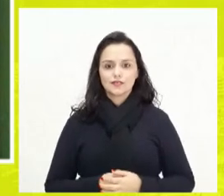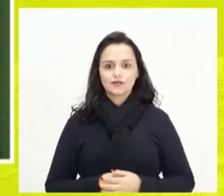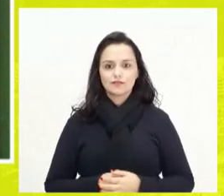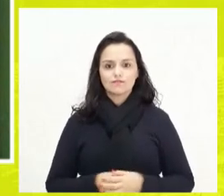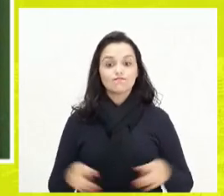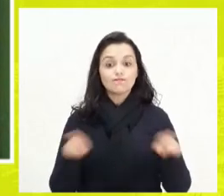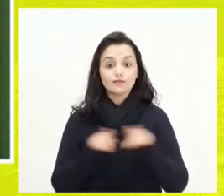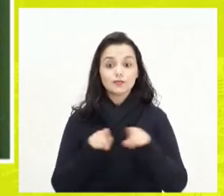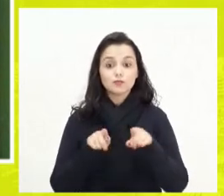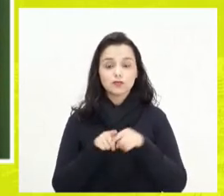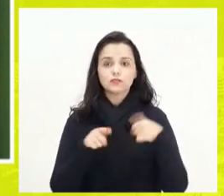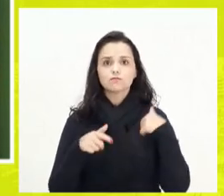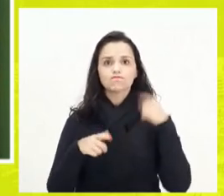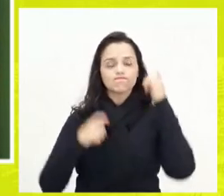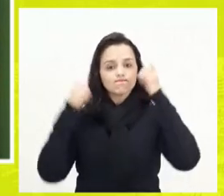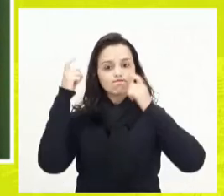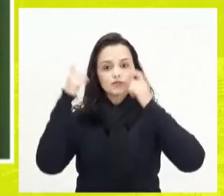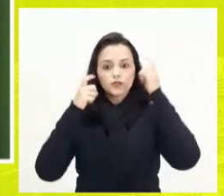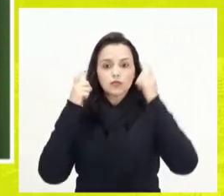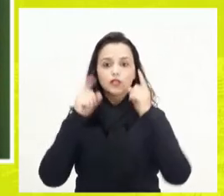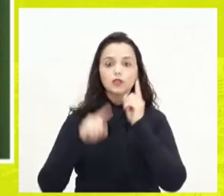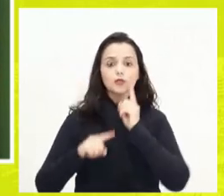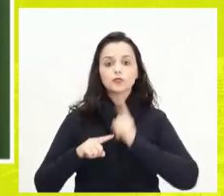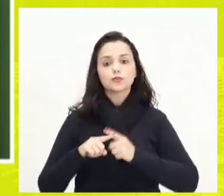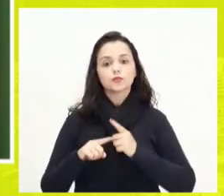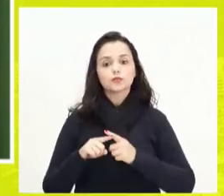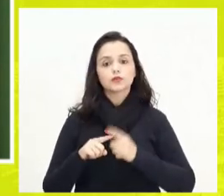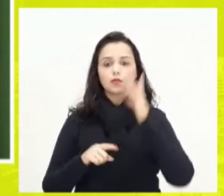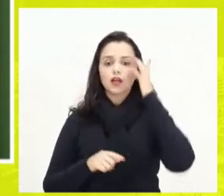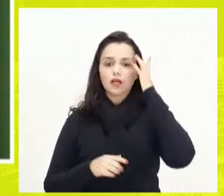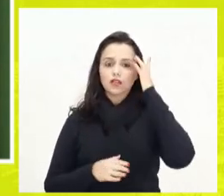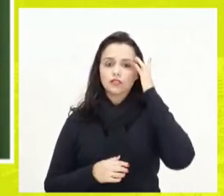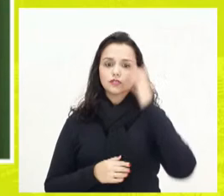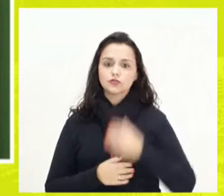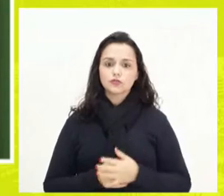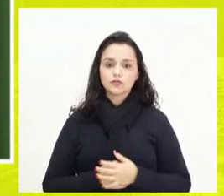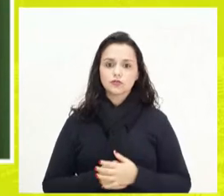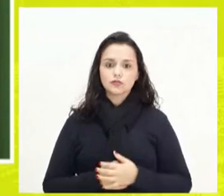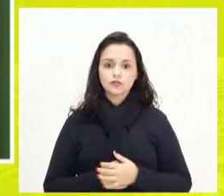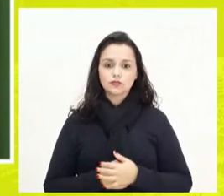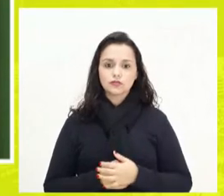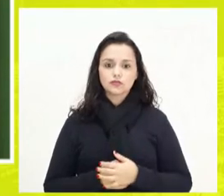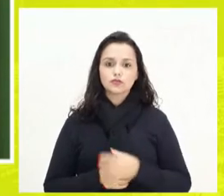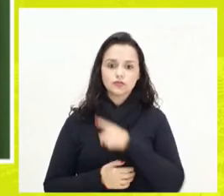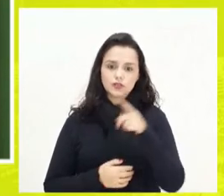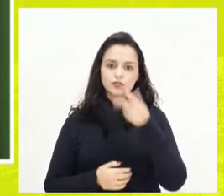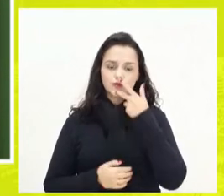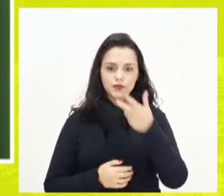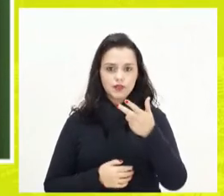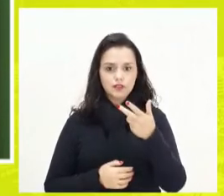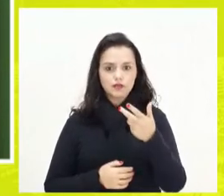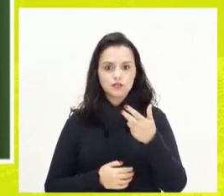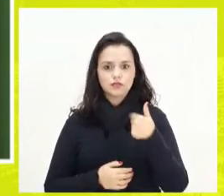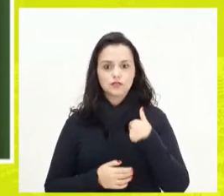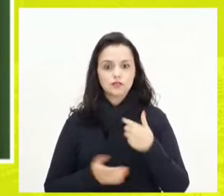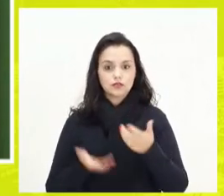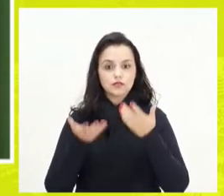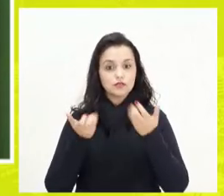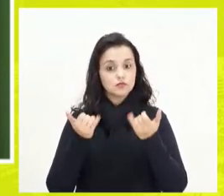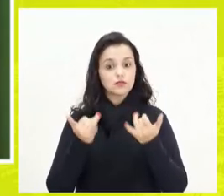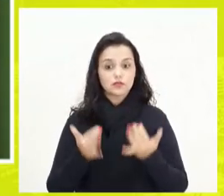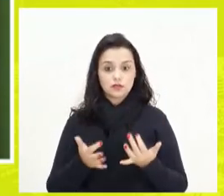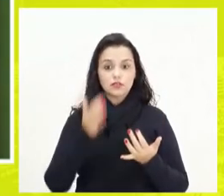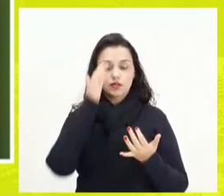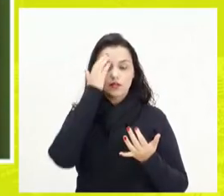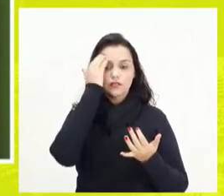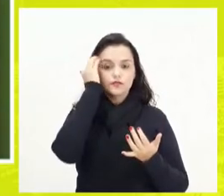and i myself feel anxious because i understand part